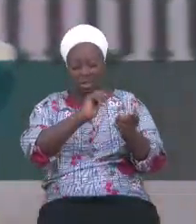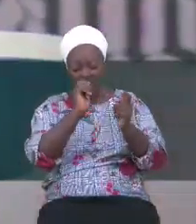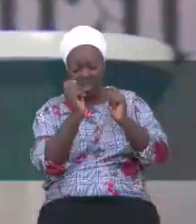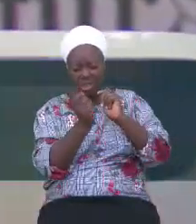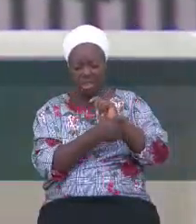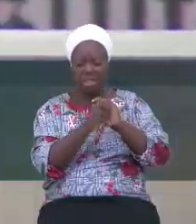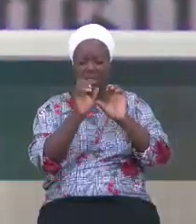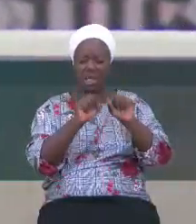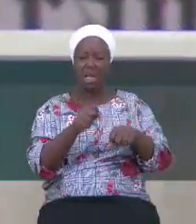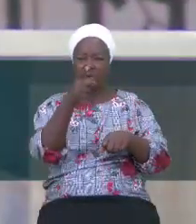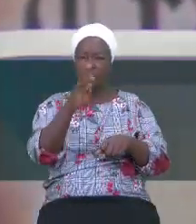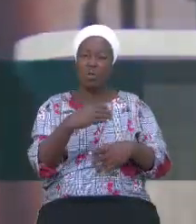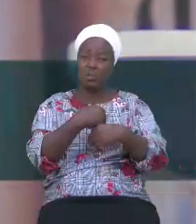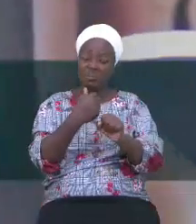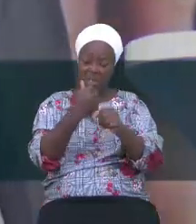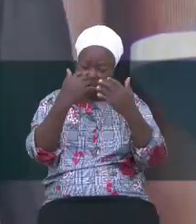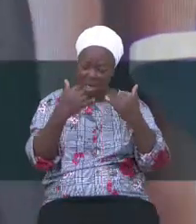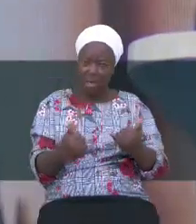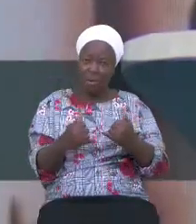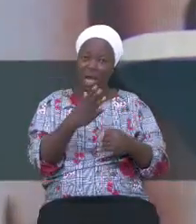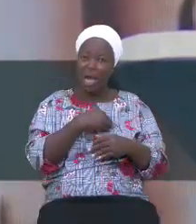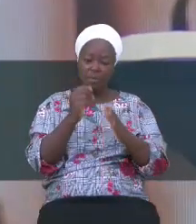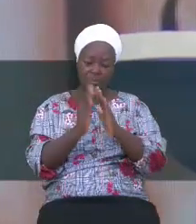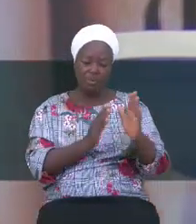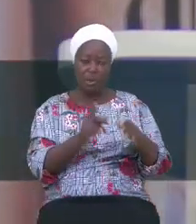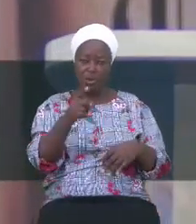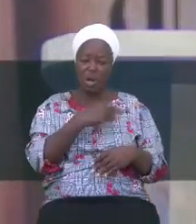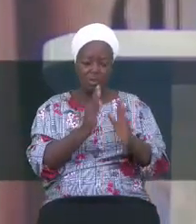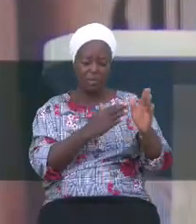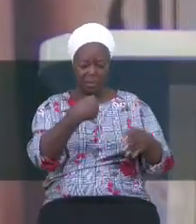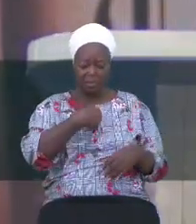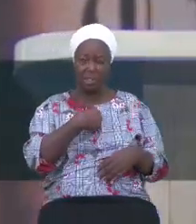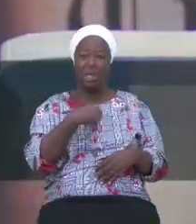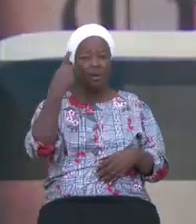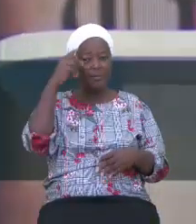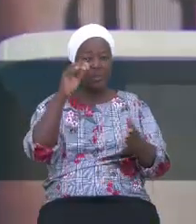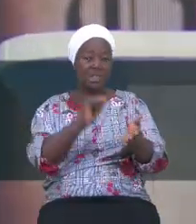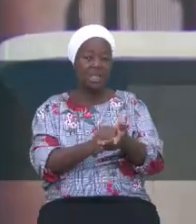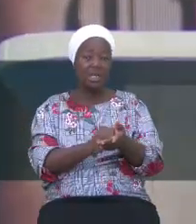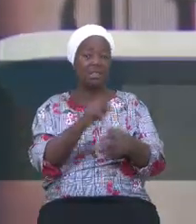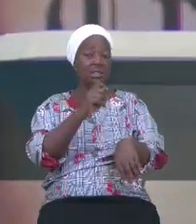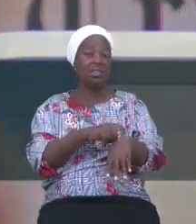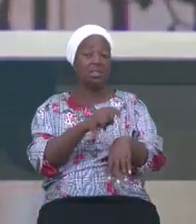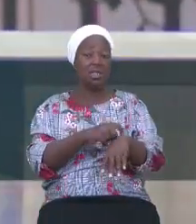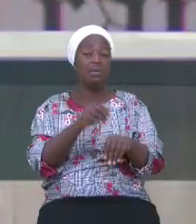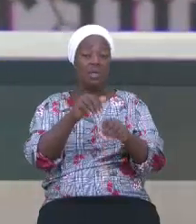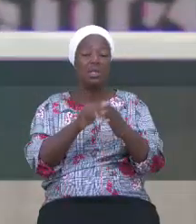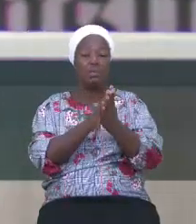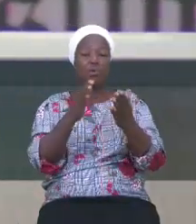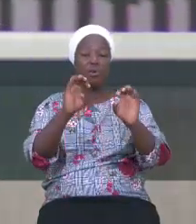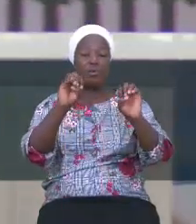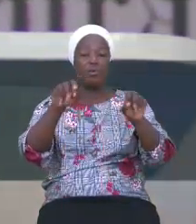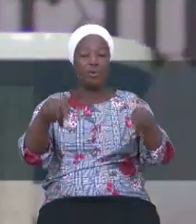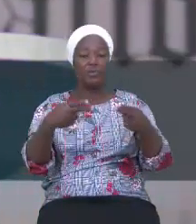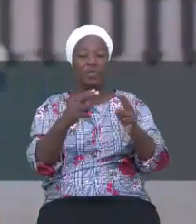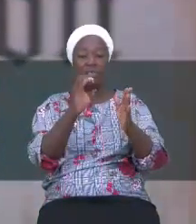God make now and prepare you and prepare me for that time? Ephesians chapter